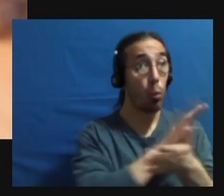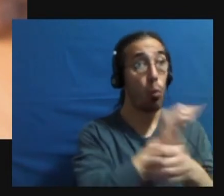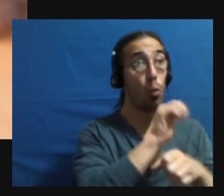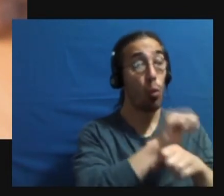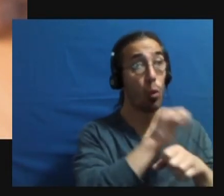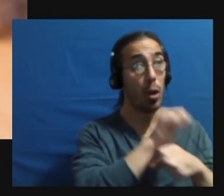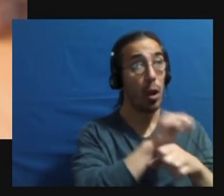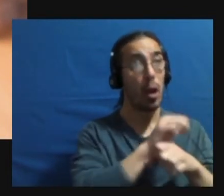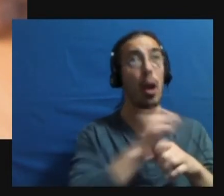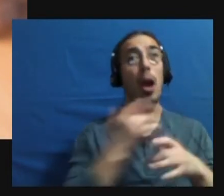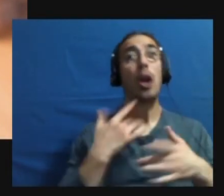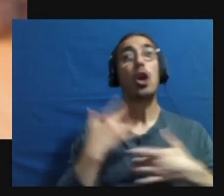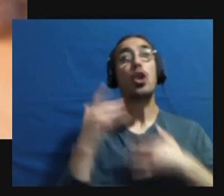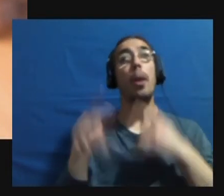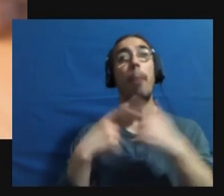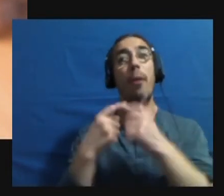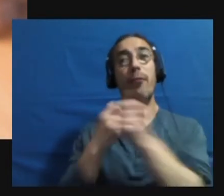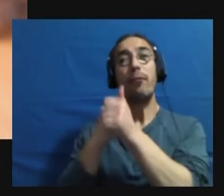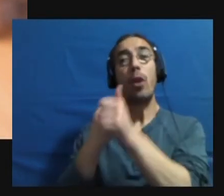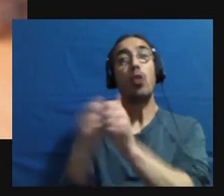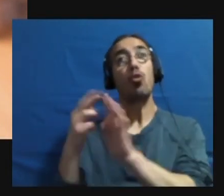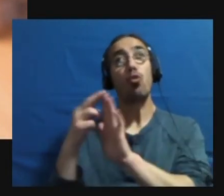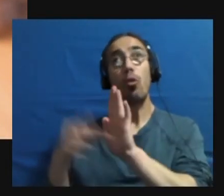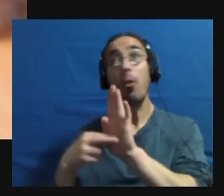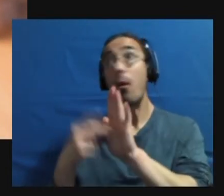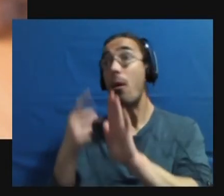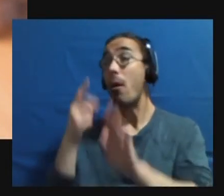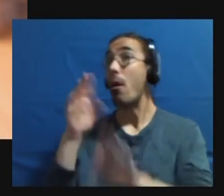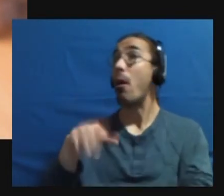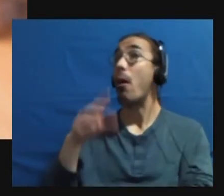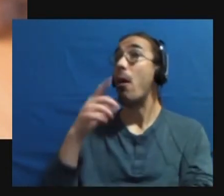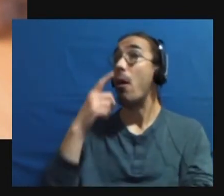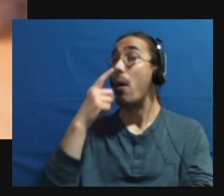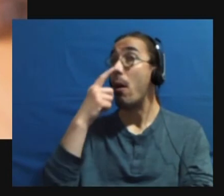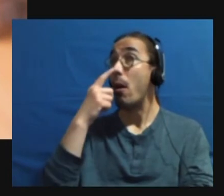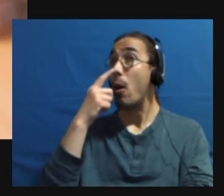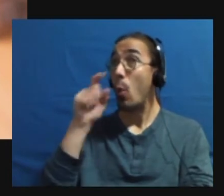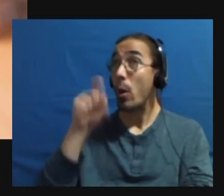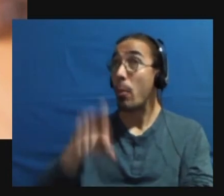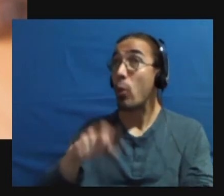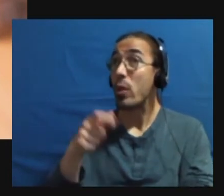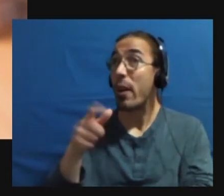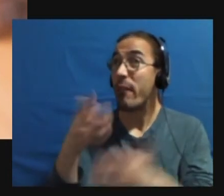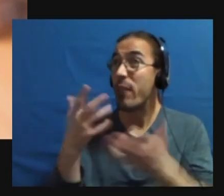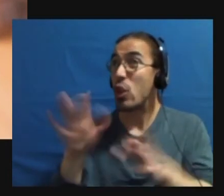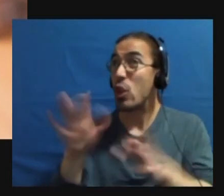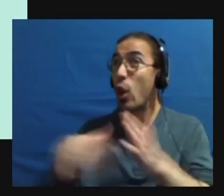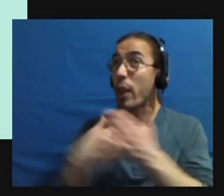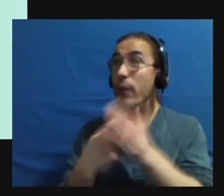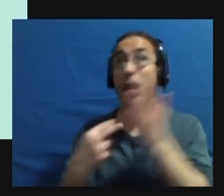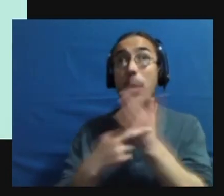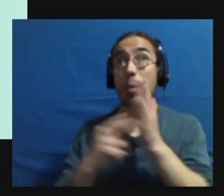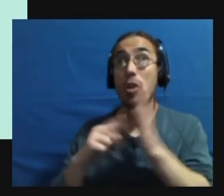rules, Mark approached the senior salesperson and asked him, "Aren't we supposed to finish all the tickets we start?"